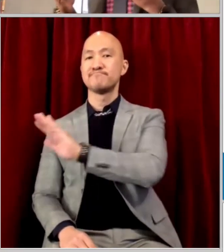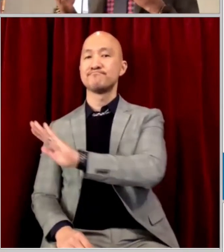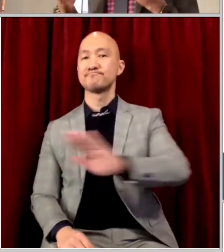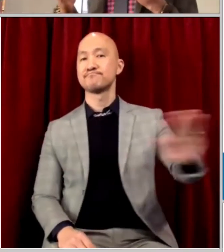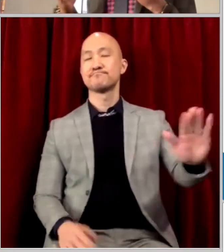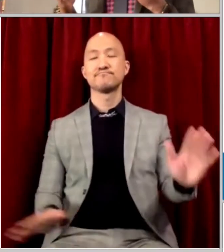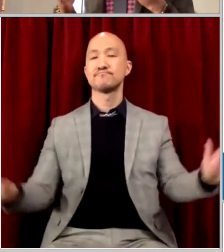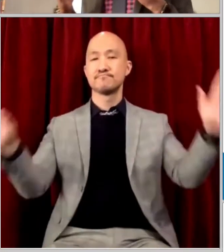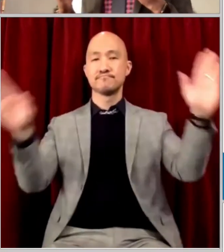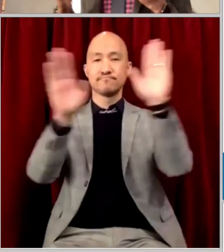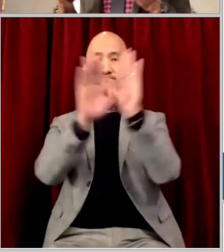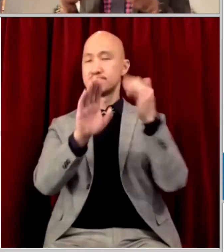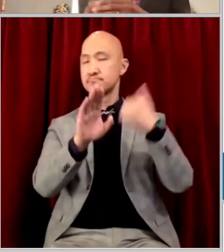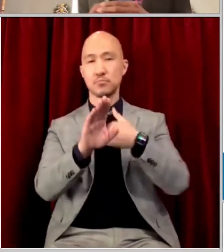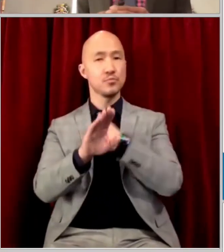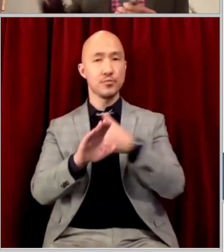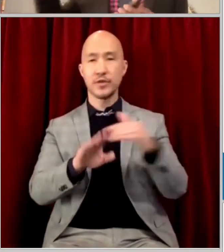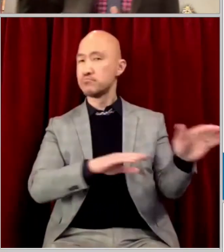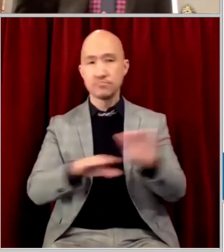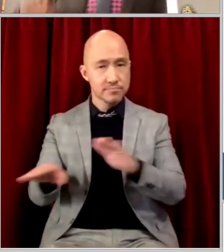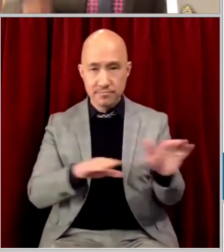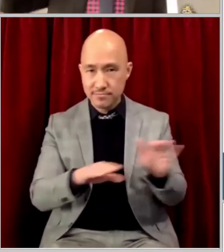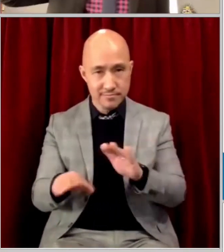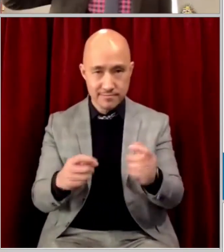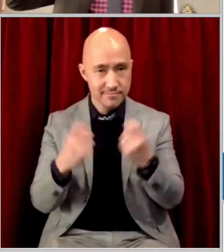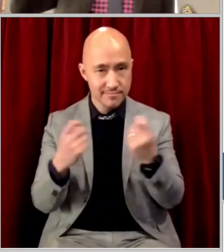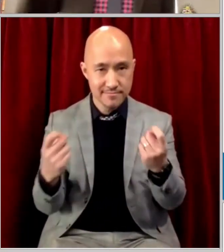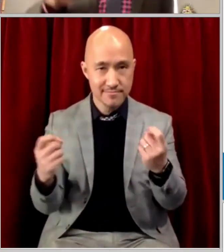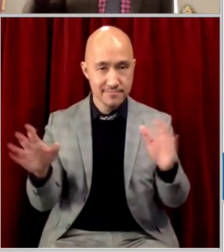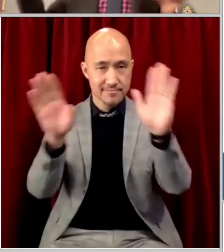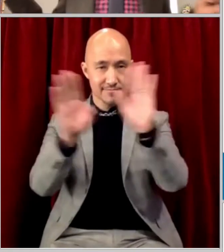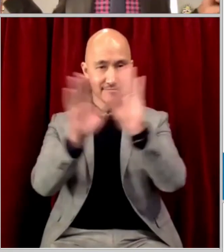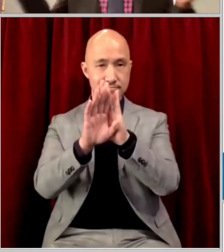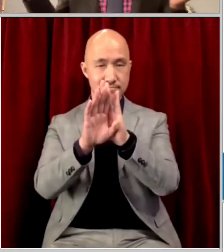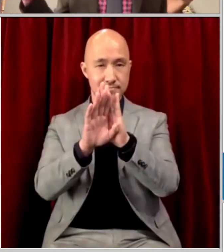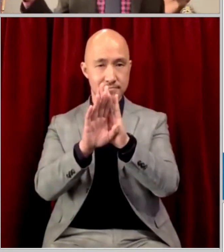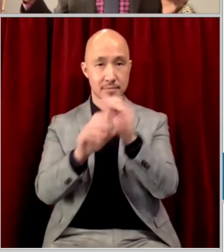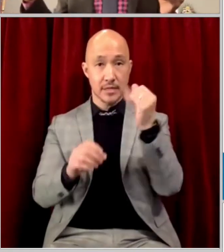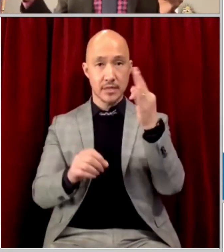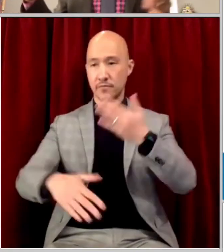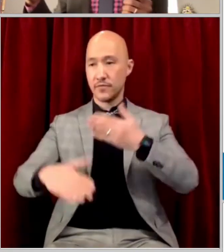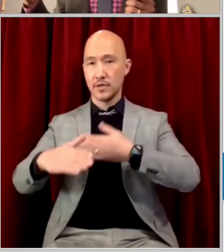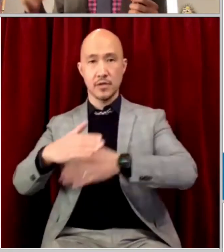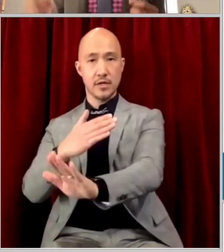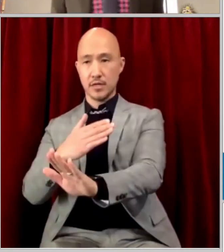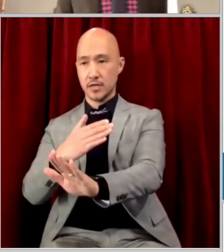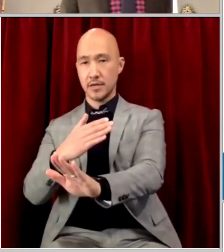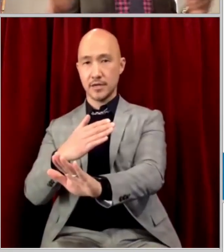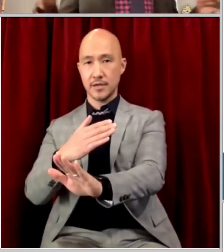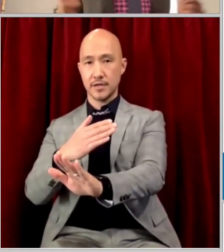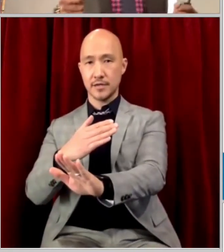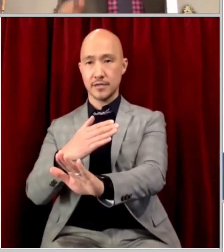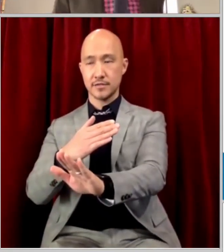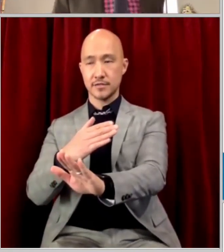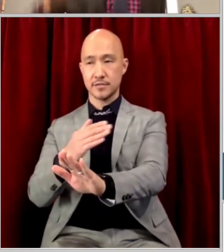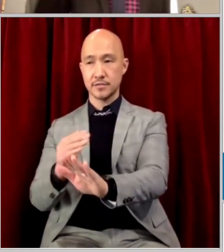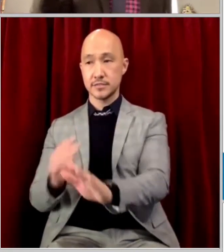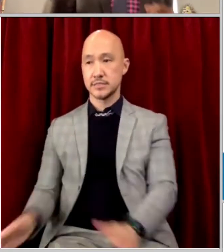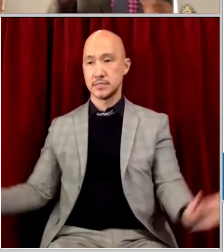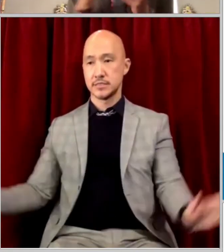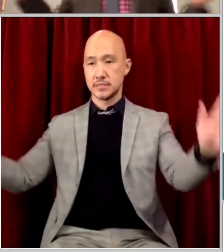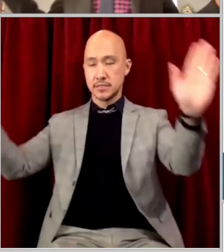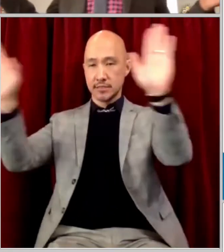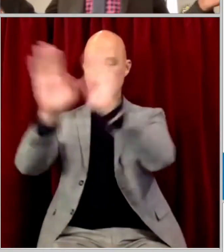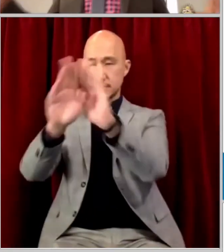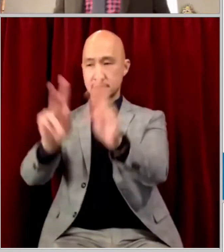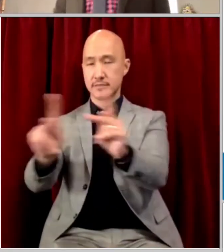near me, right? You can't be in a dark place and turn on the light and there still be darkness. No. When you are in a dark place and you turn